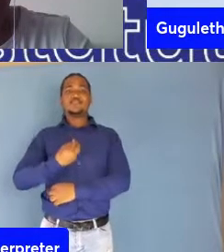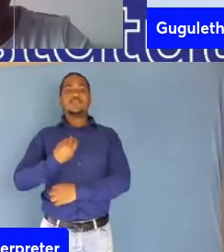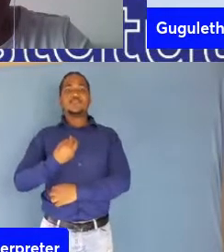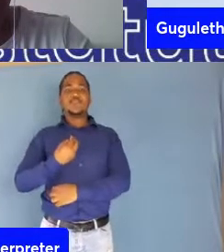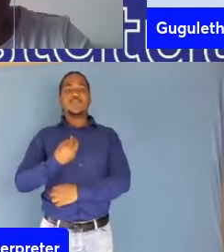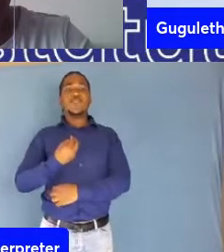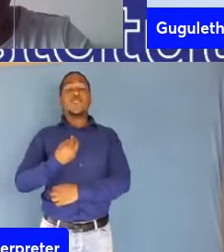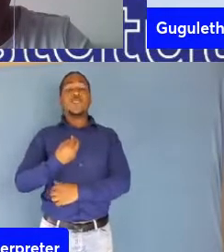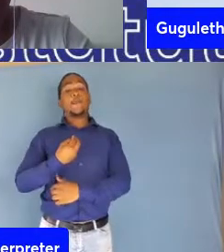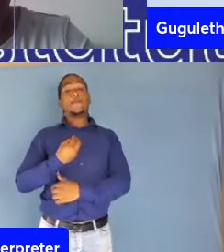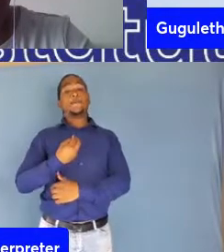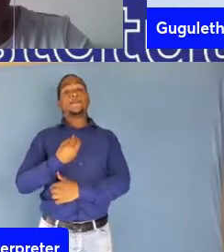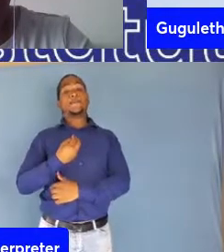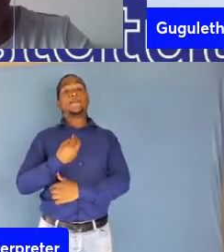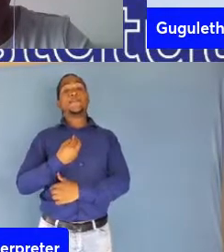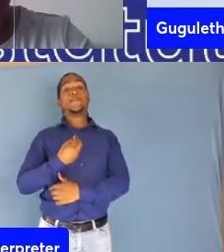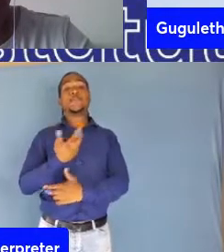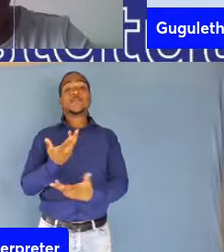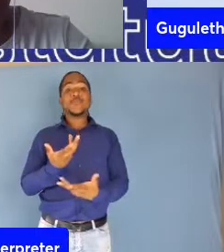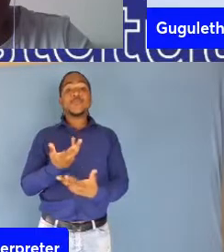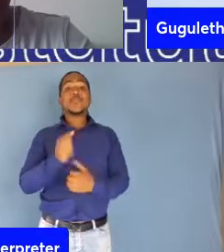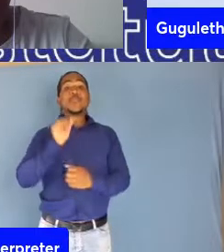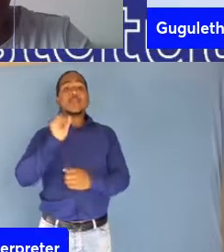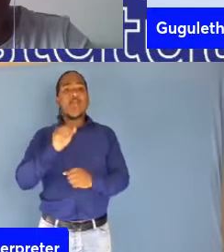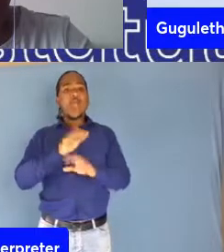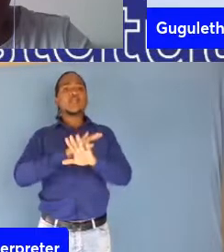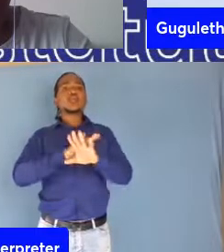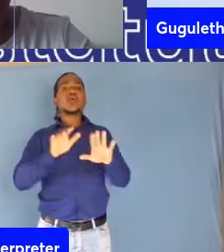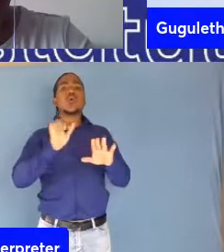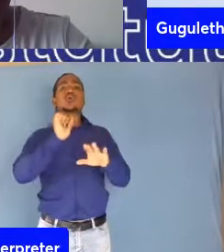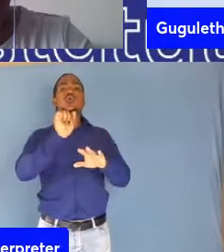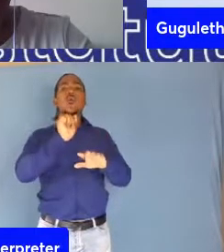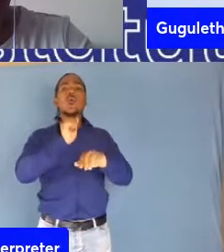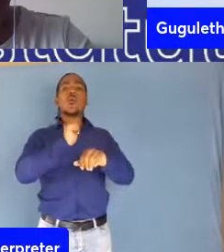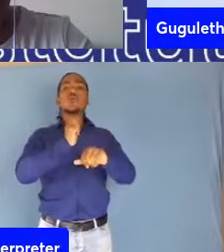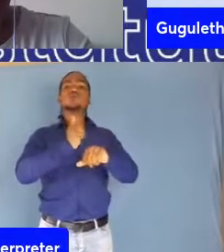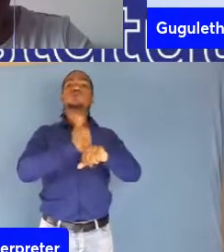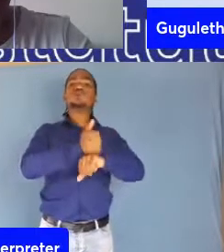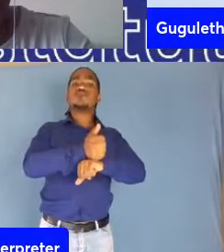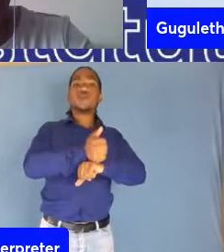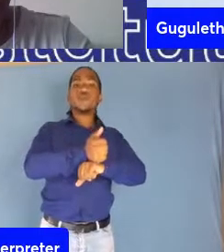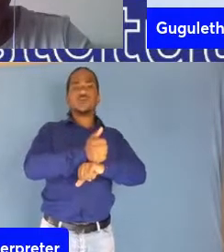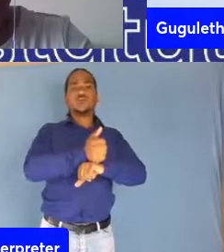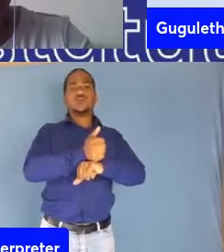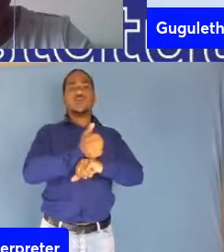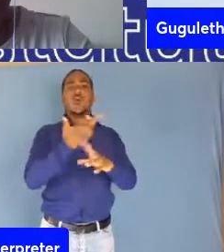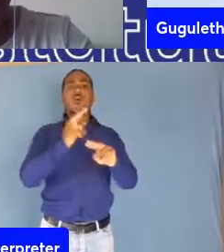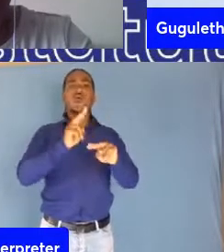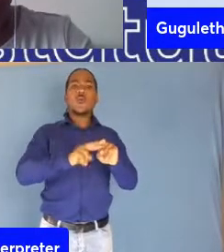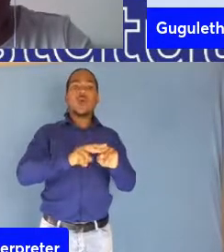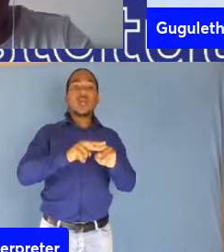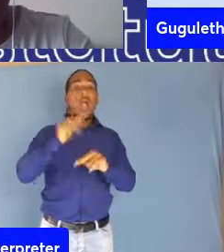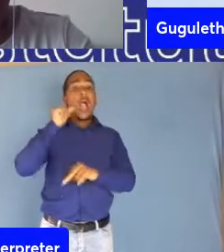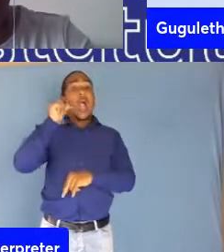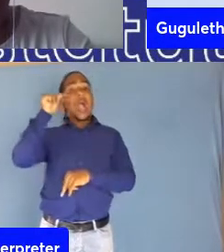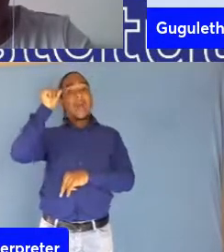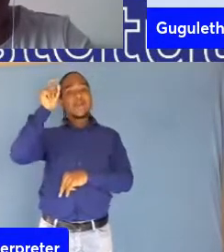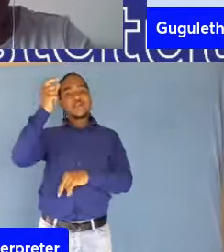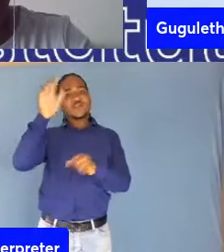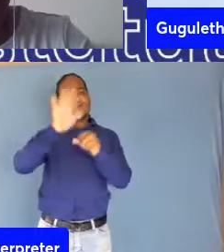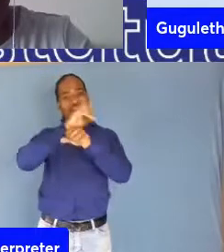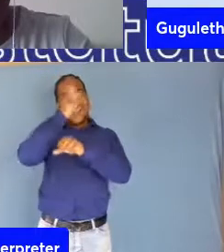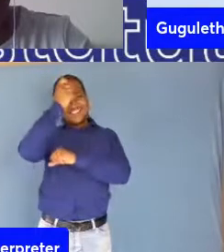as saying it's not your fault, because the adults should know better all the time in these situations, right? So we